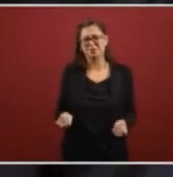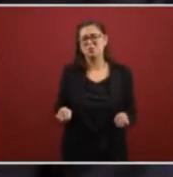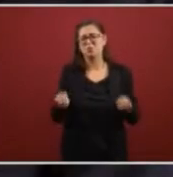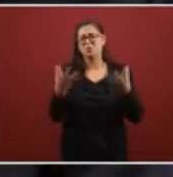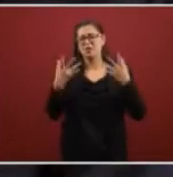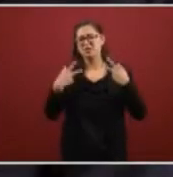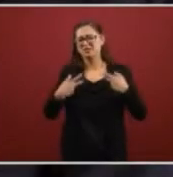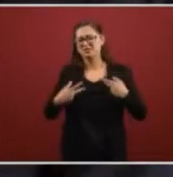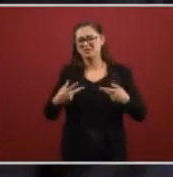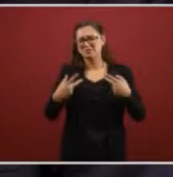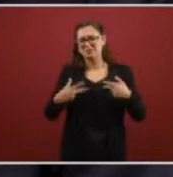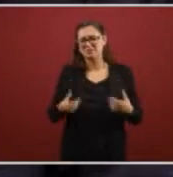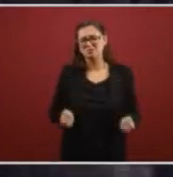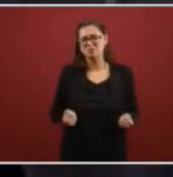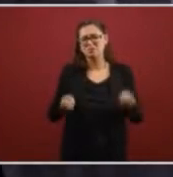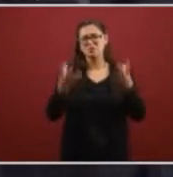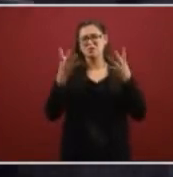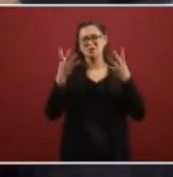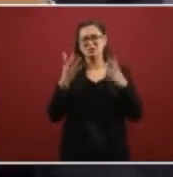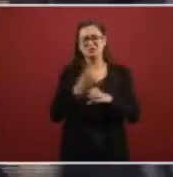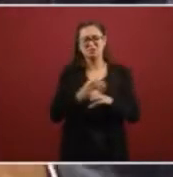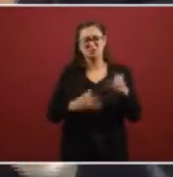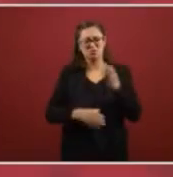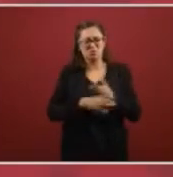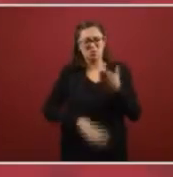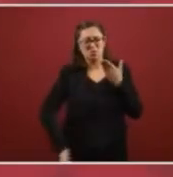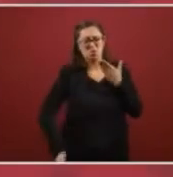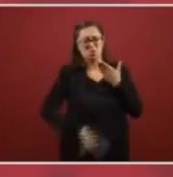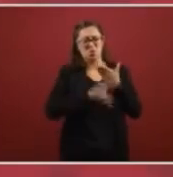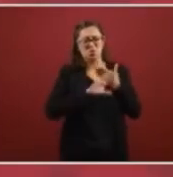did they do to the president?